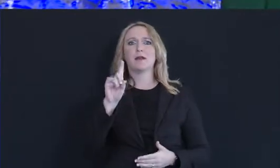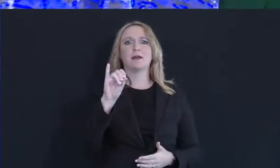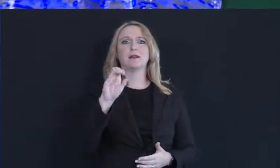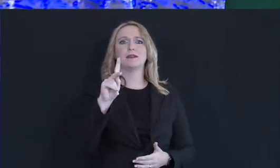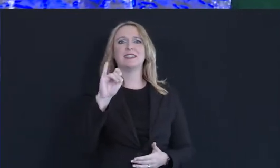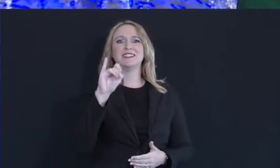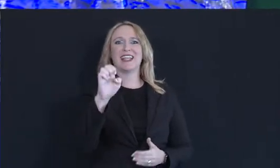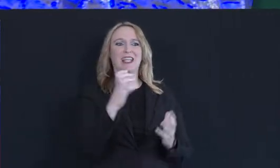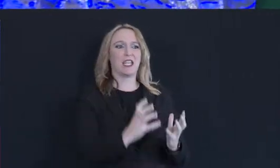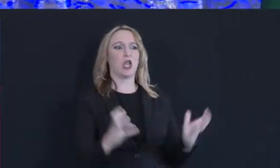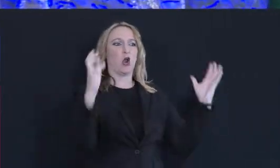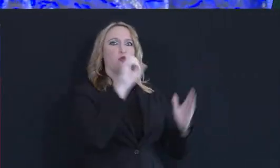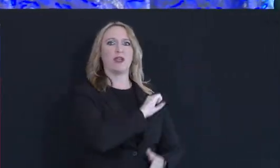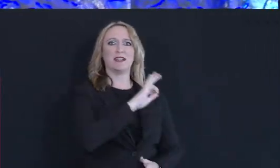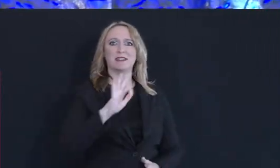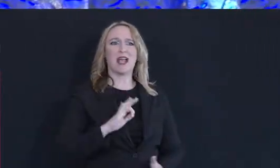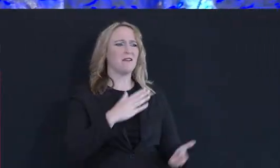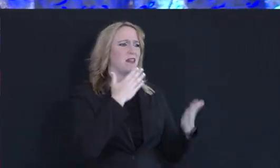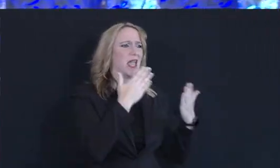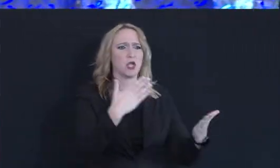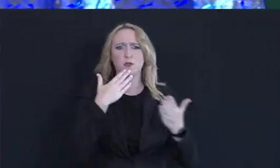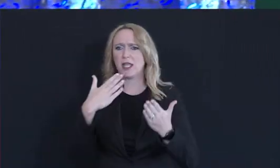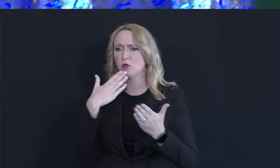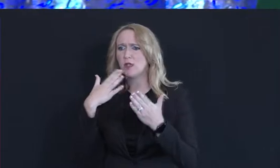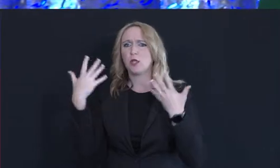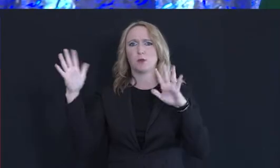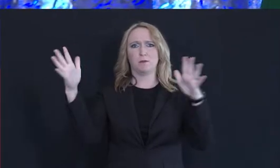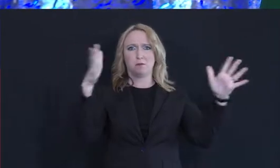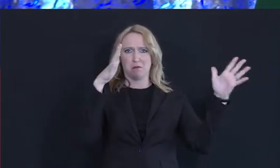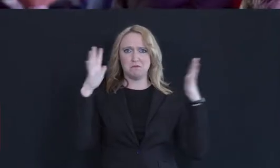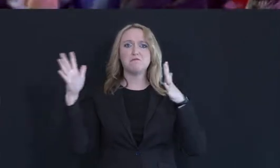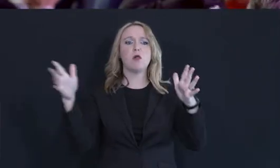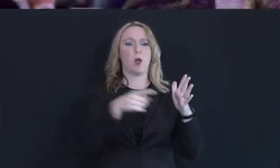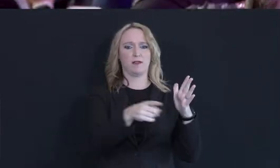for all of our wonderful food let's give them a round of applause really quickly